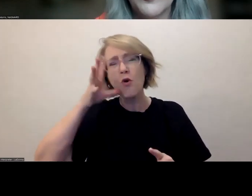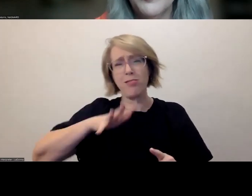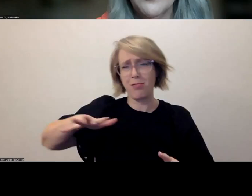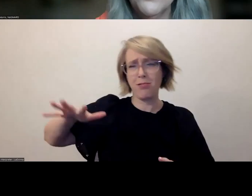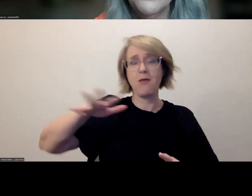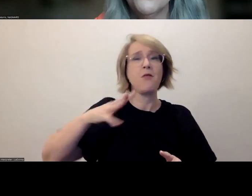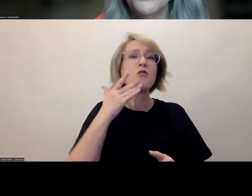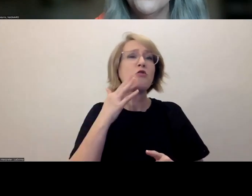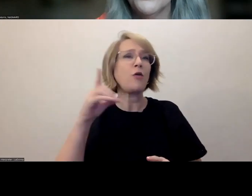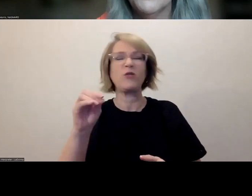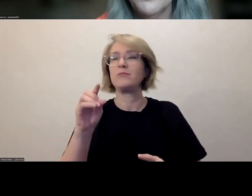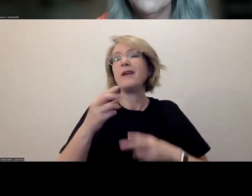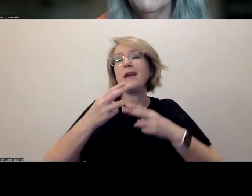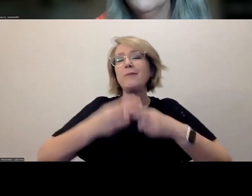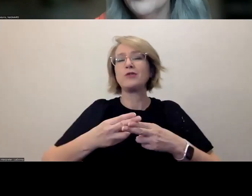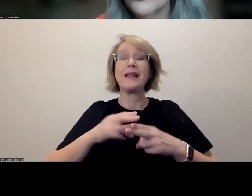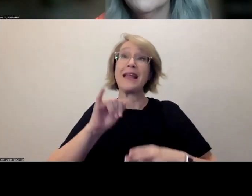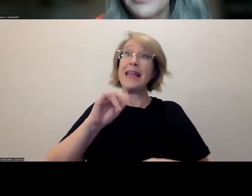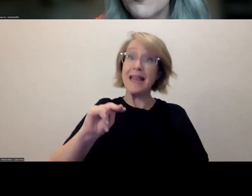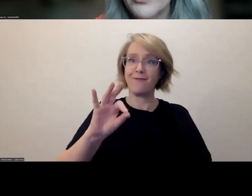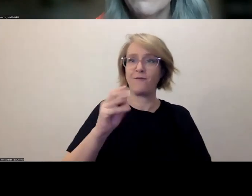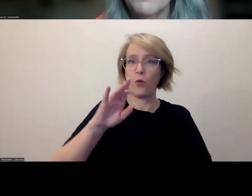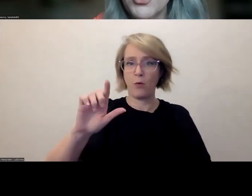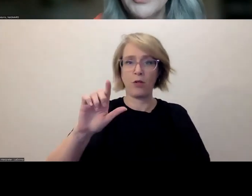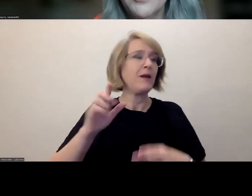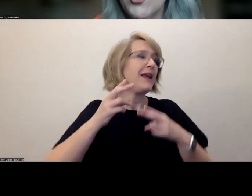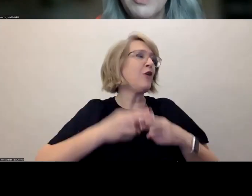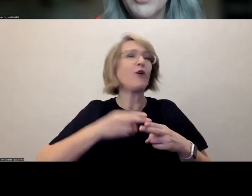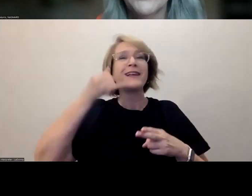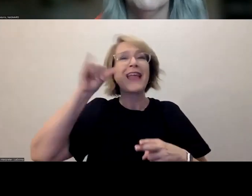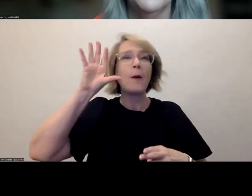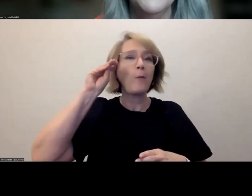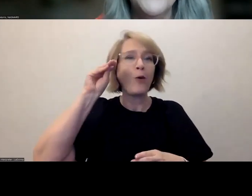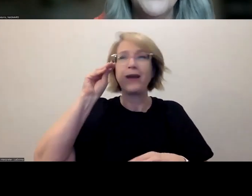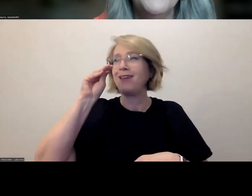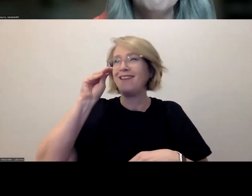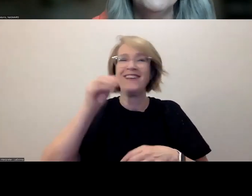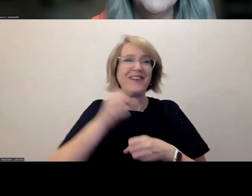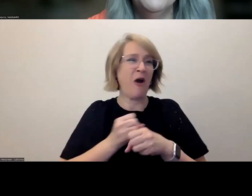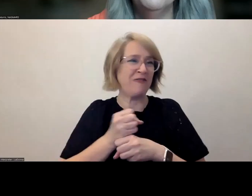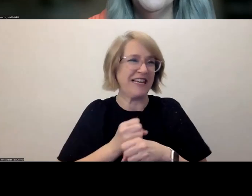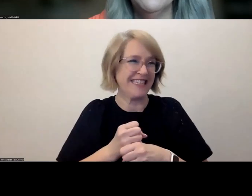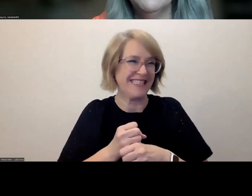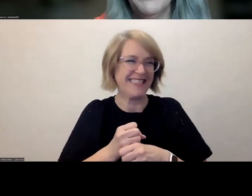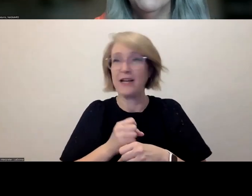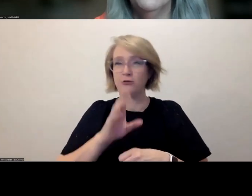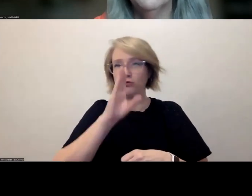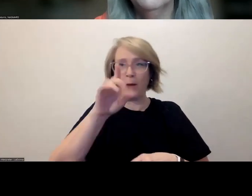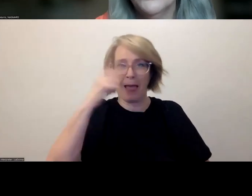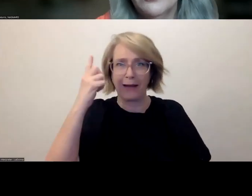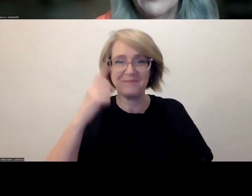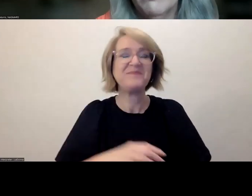informal drop-in center, not a traditional service where they served what he called cowboy coffee, which I guess is straight black coffee. We talked